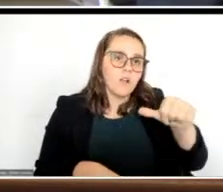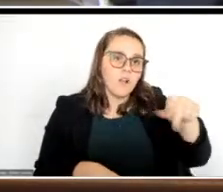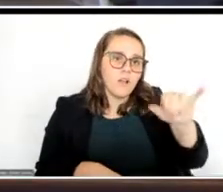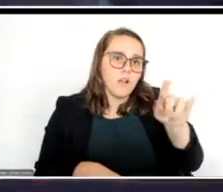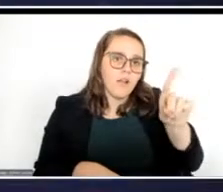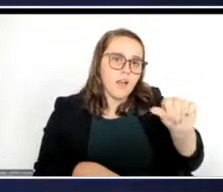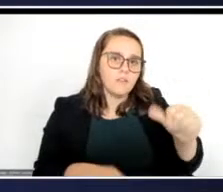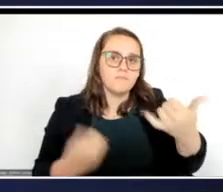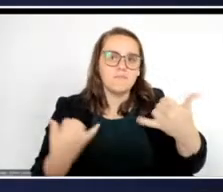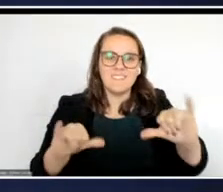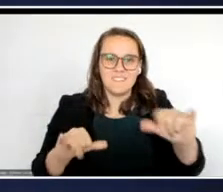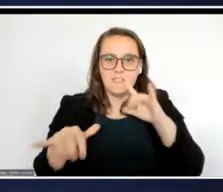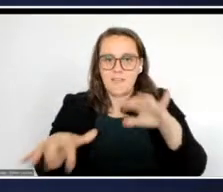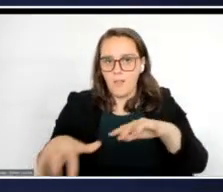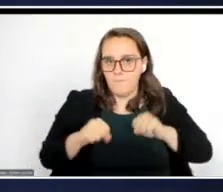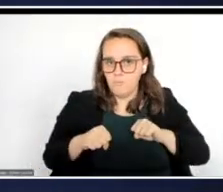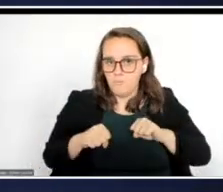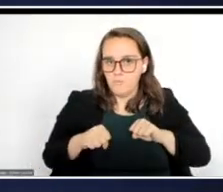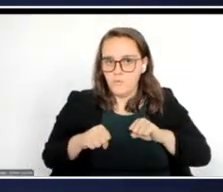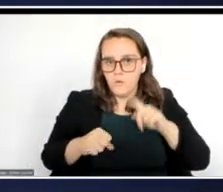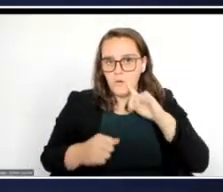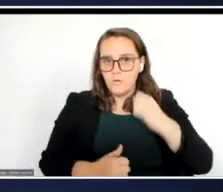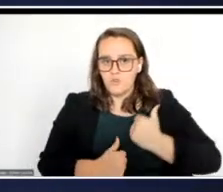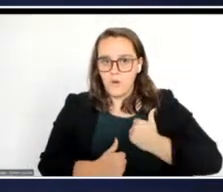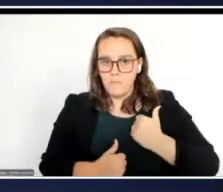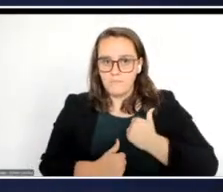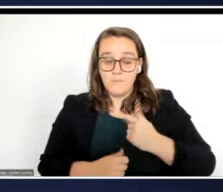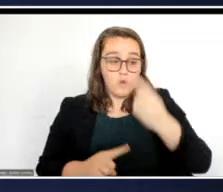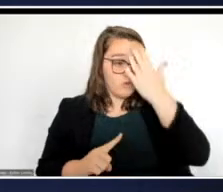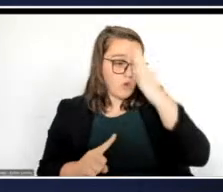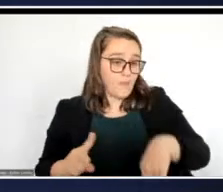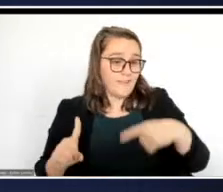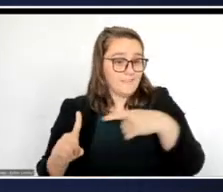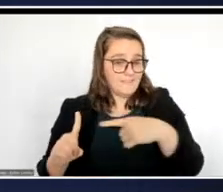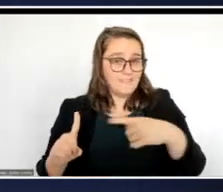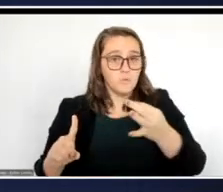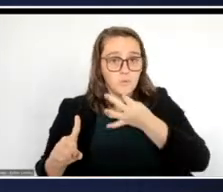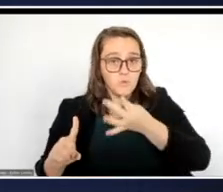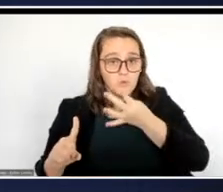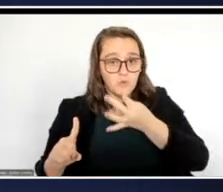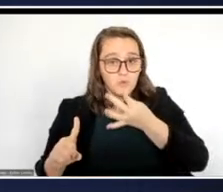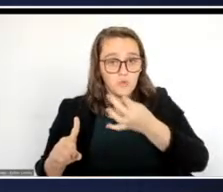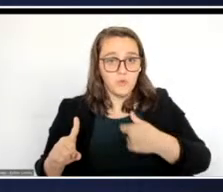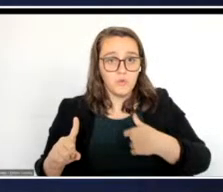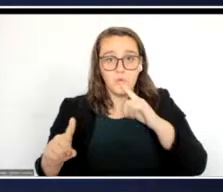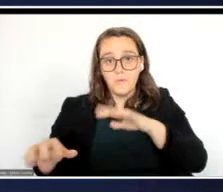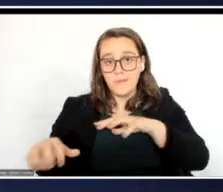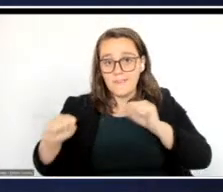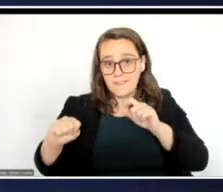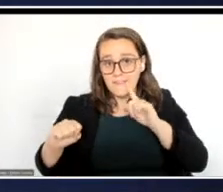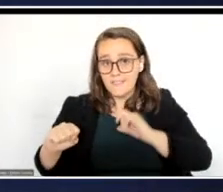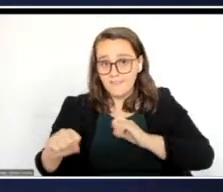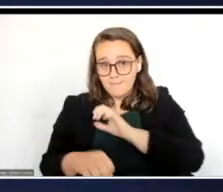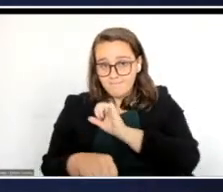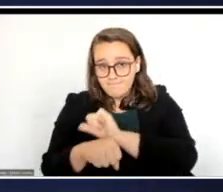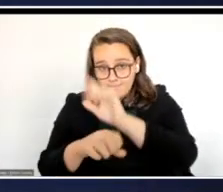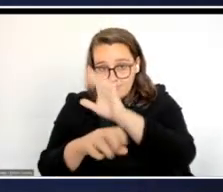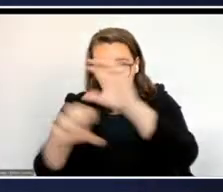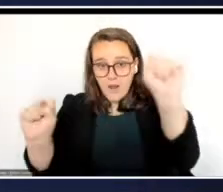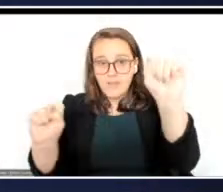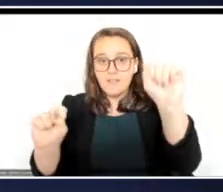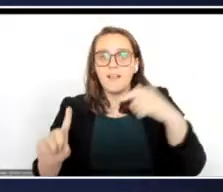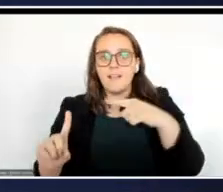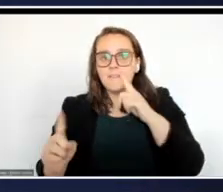was leaving office, he acted immediately and signed this order on November 11th, which would have required the